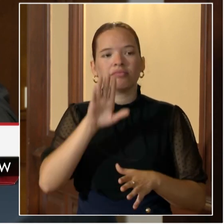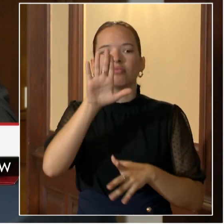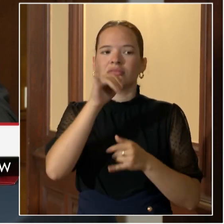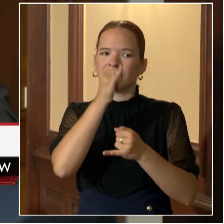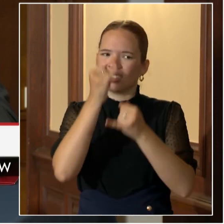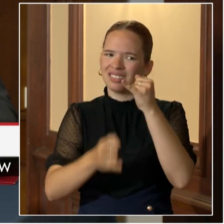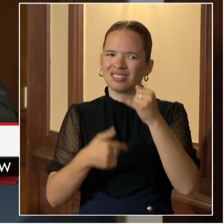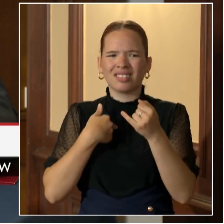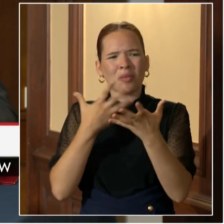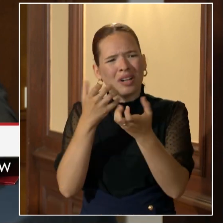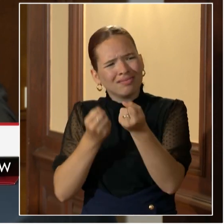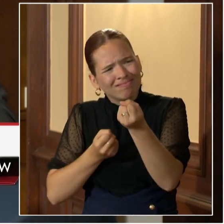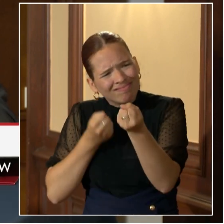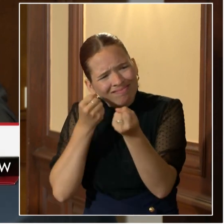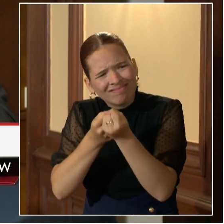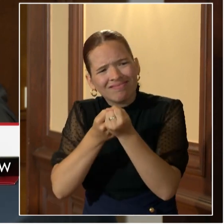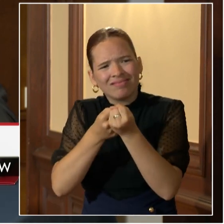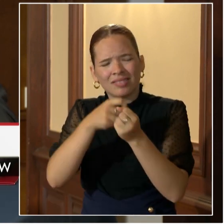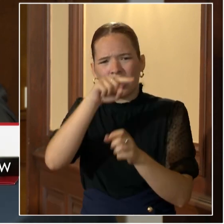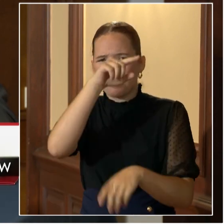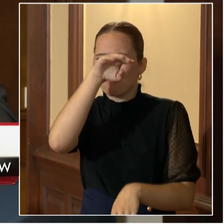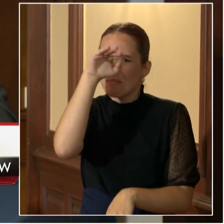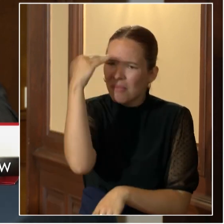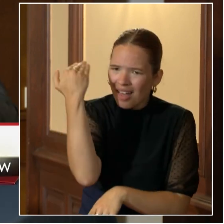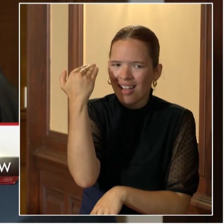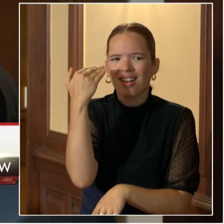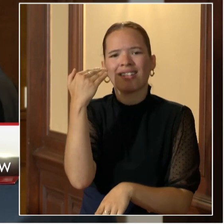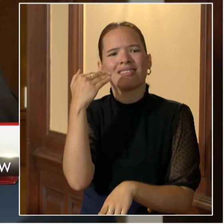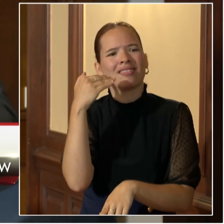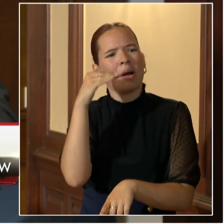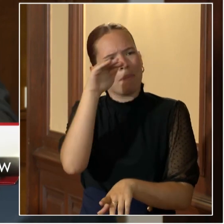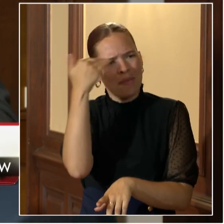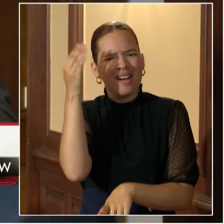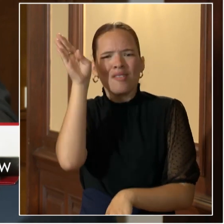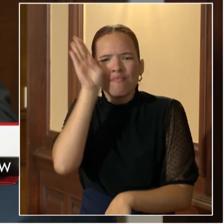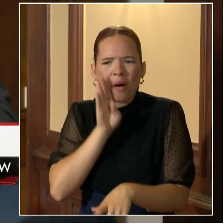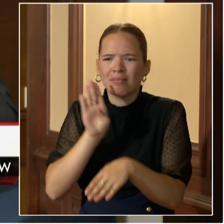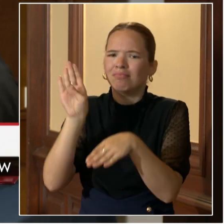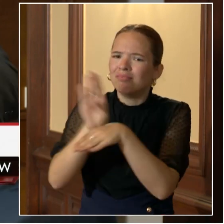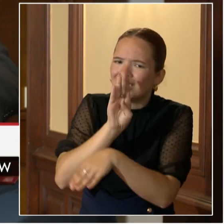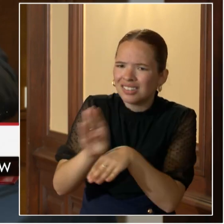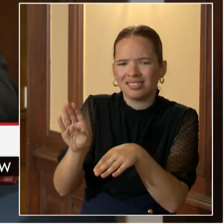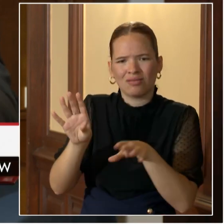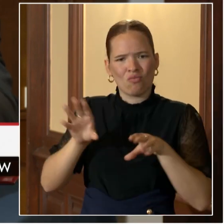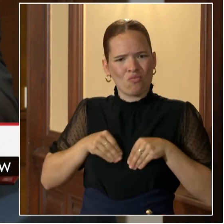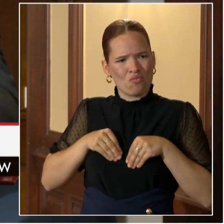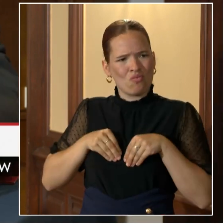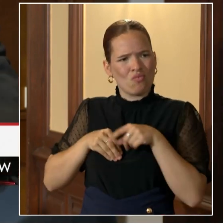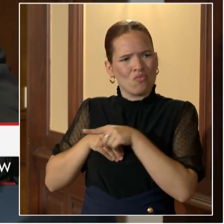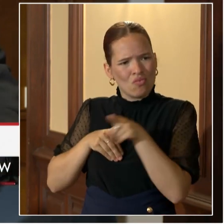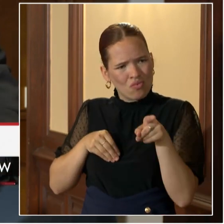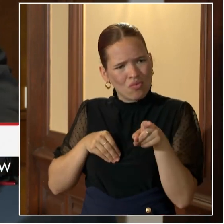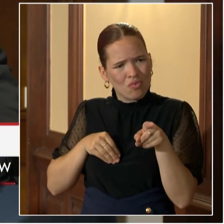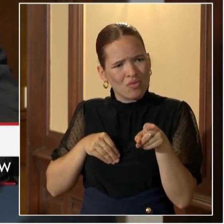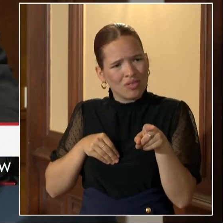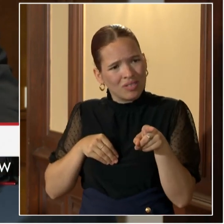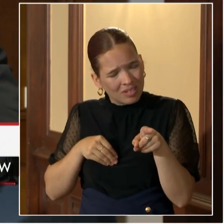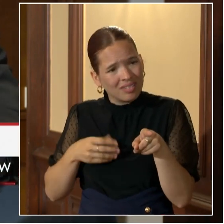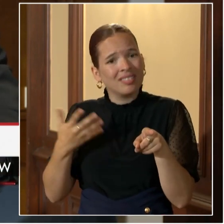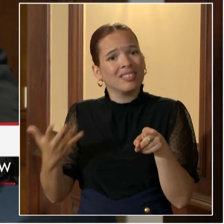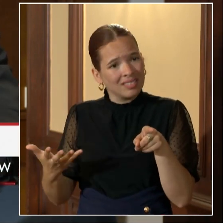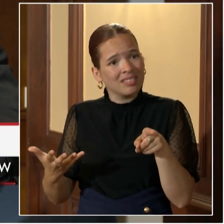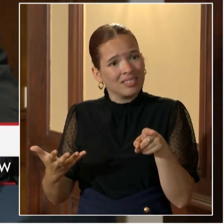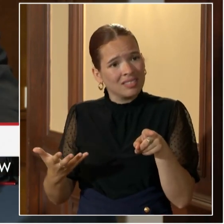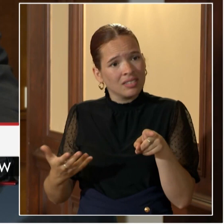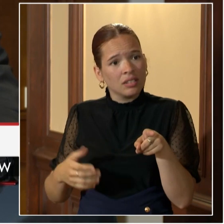want to make sure that he survives when we become a state. We support Wanda on 7th because we want to make sure that she's still on 7th Street when we become a state. And